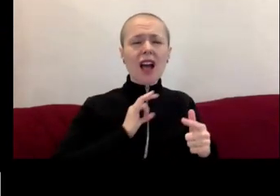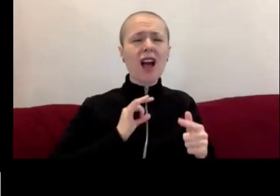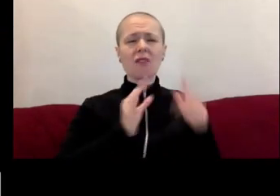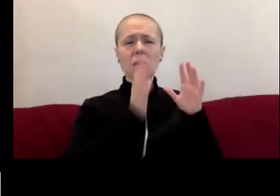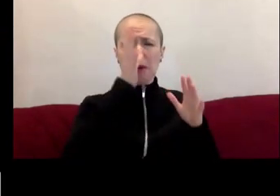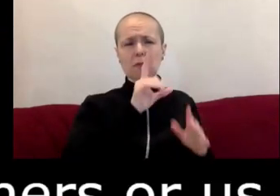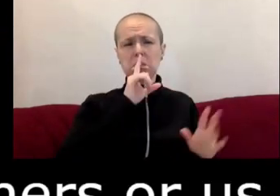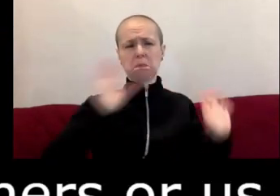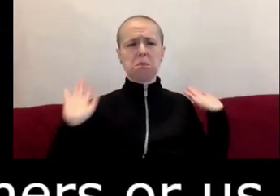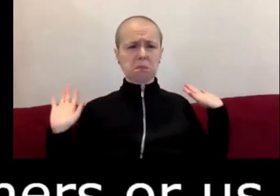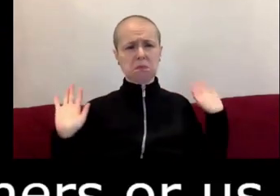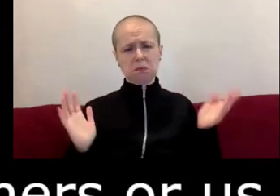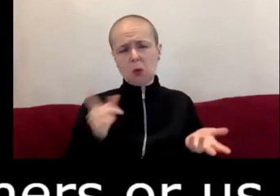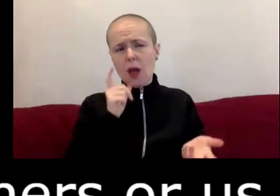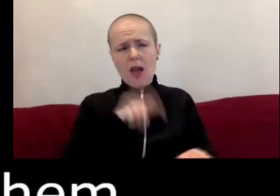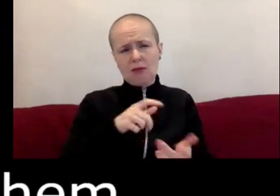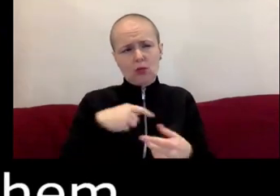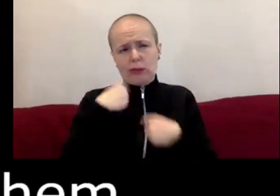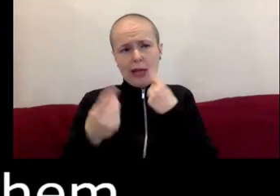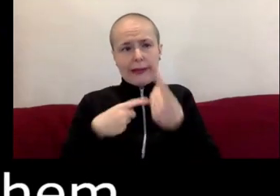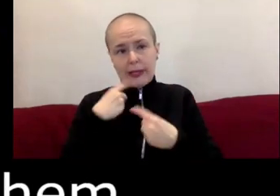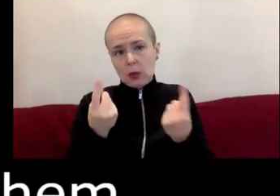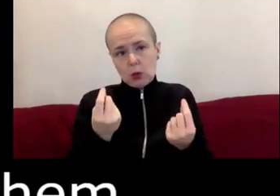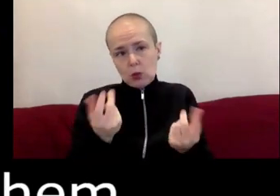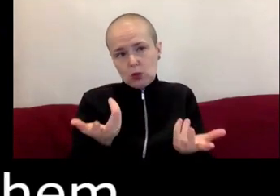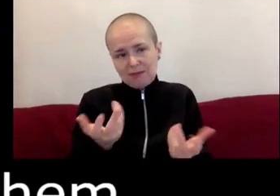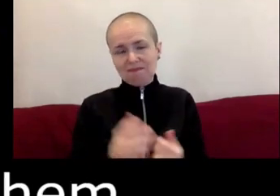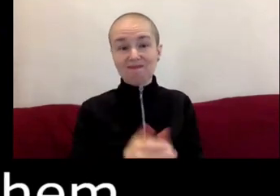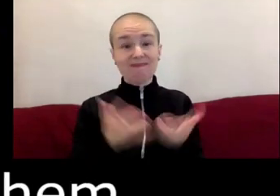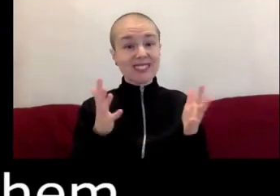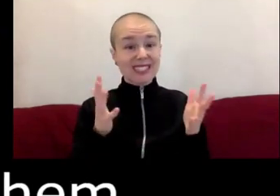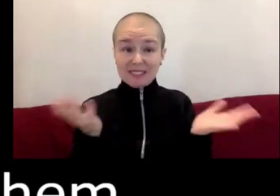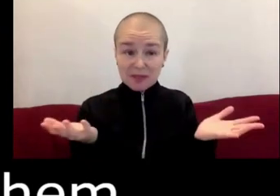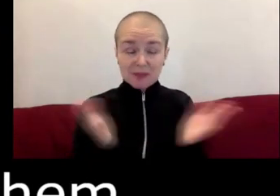necessarily telling them what to do. And that's the end of our slides.